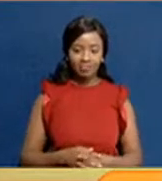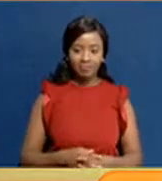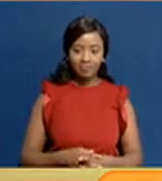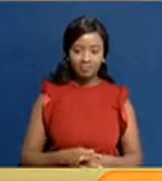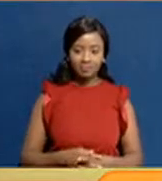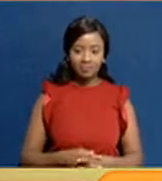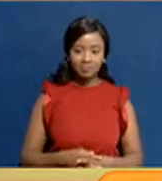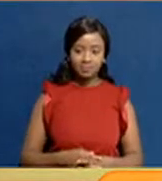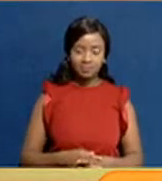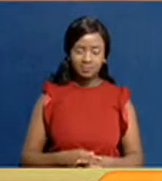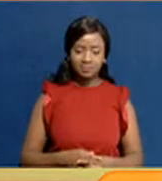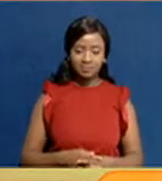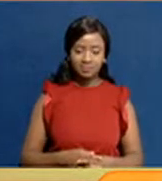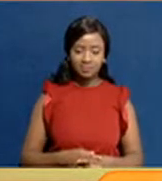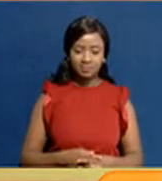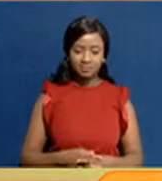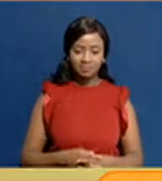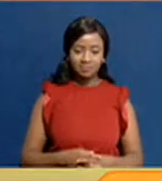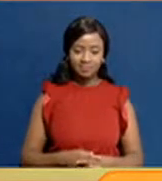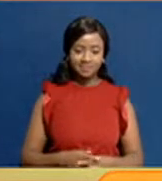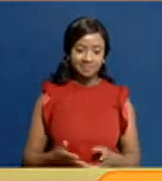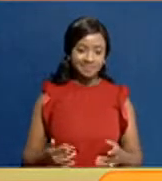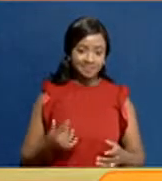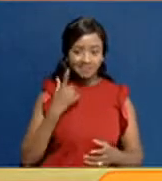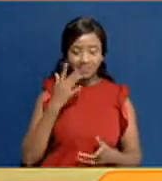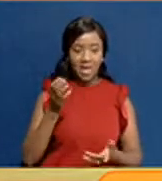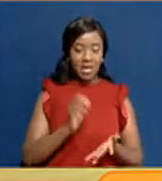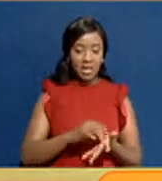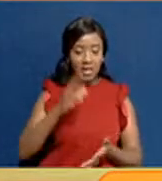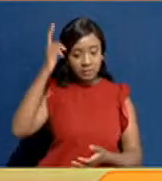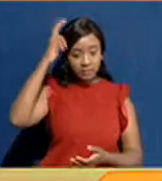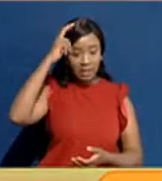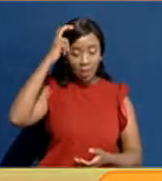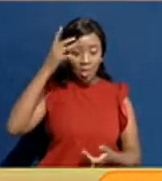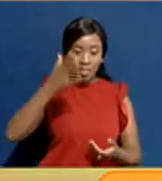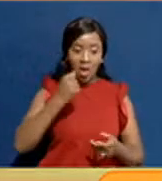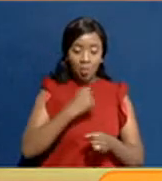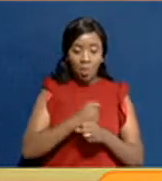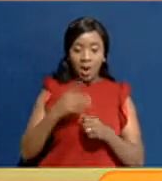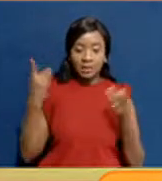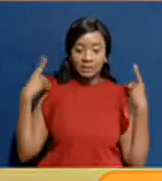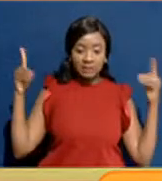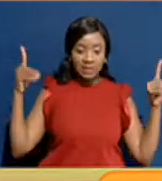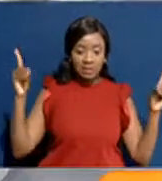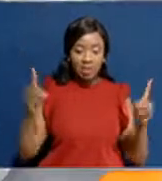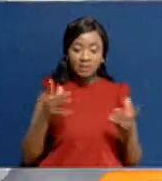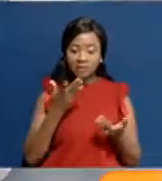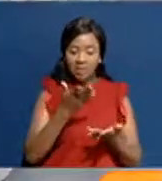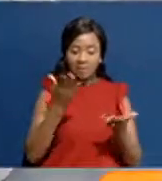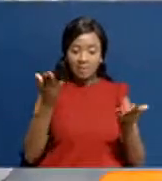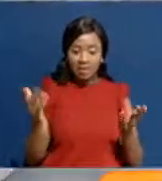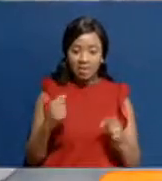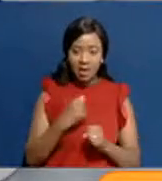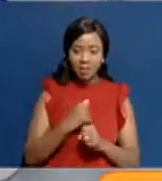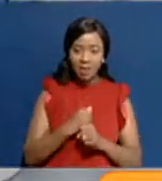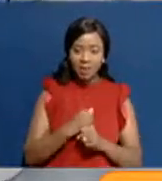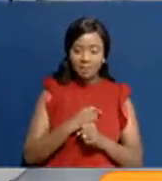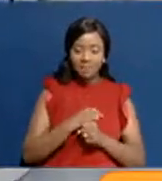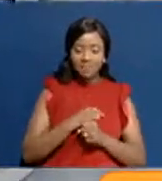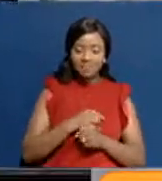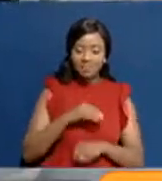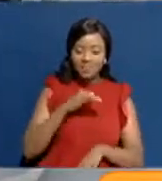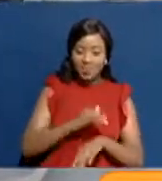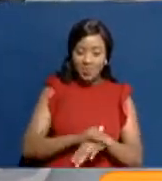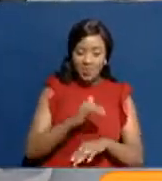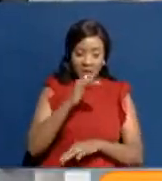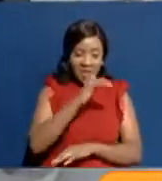It would seem mademoiselles are at play once again in this country, this time in the Ministry of Health. Ladies, gentlemen, good evening. Thank